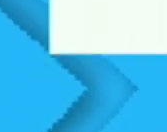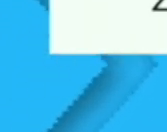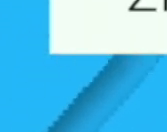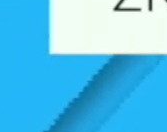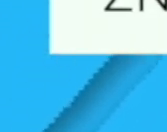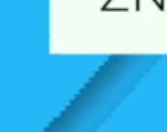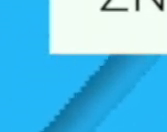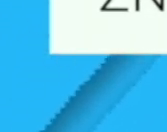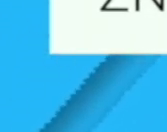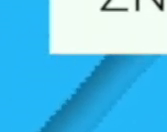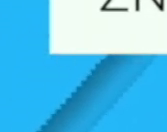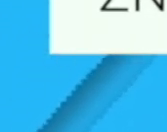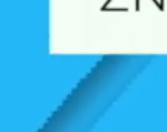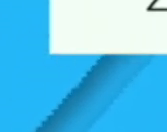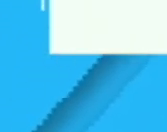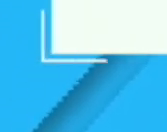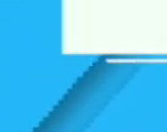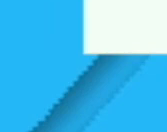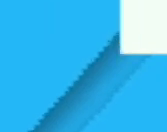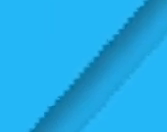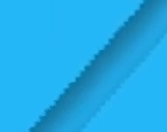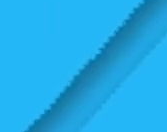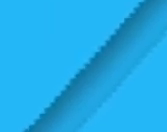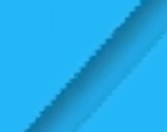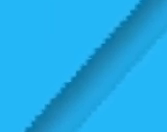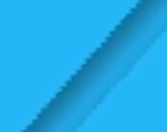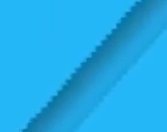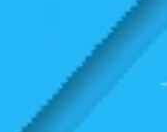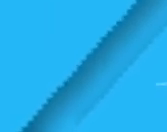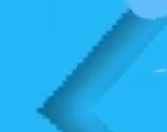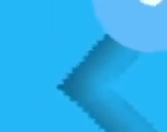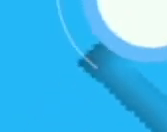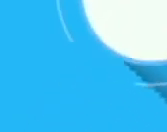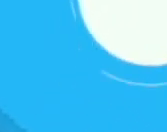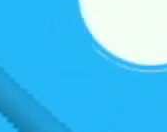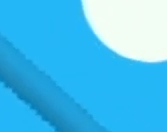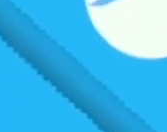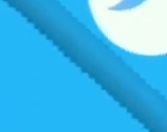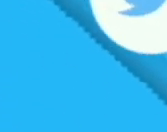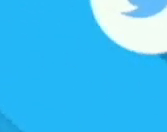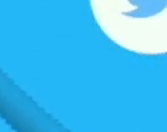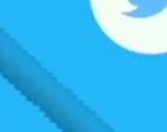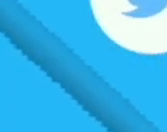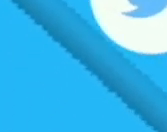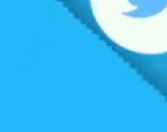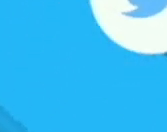Network YouTube channel and follow us on our social media platforms, Facebook, Instagram, and Twitter